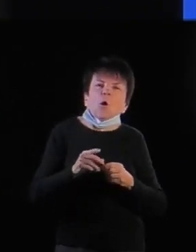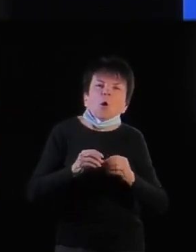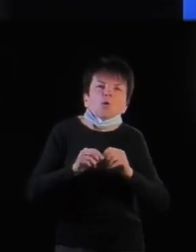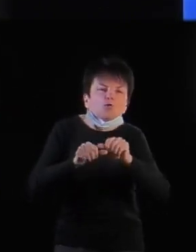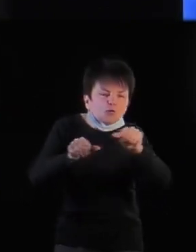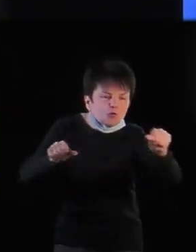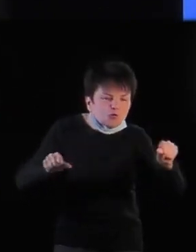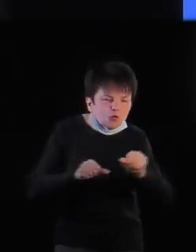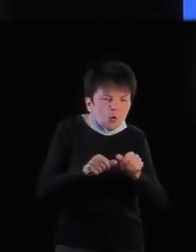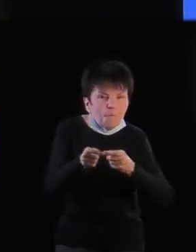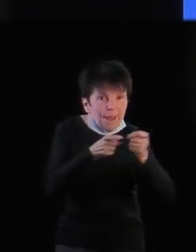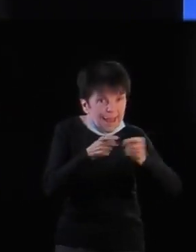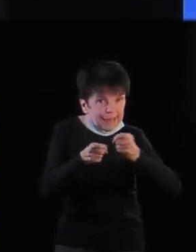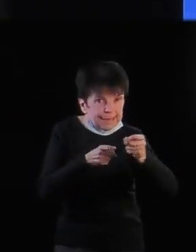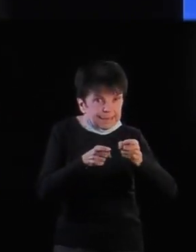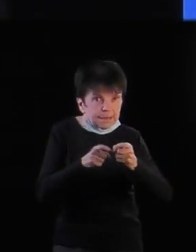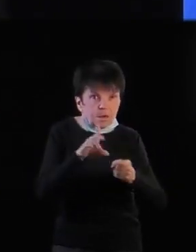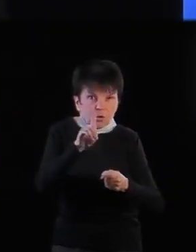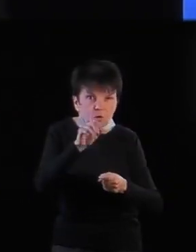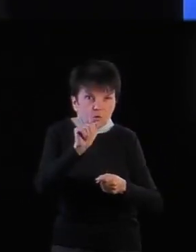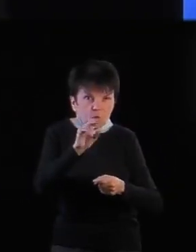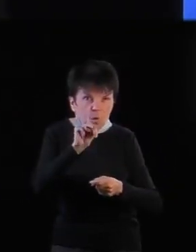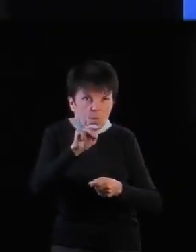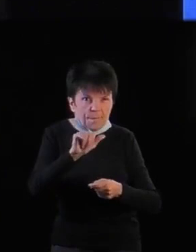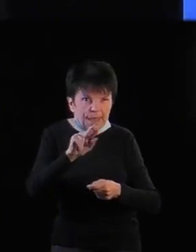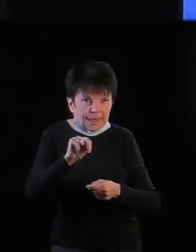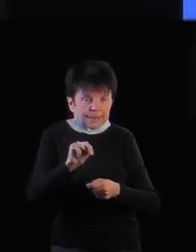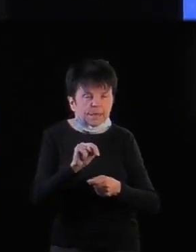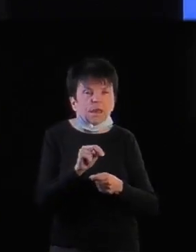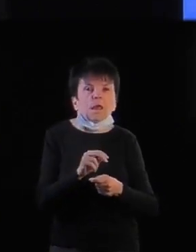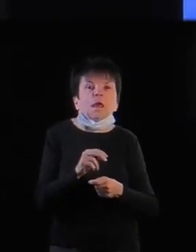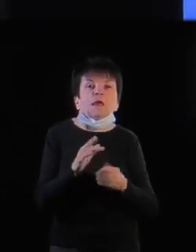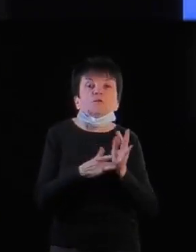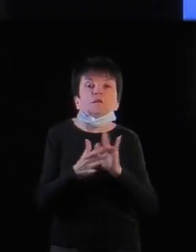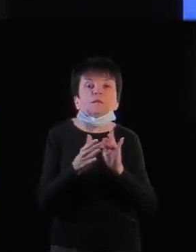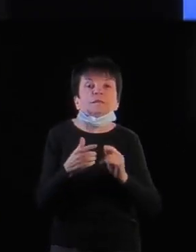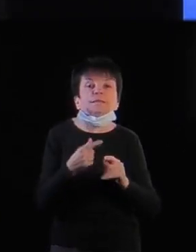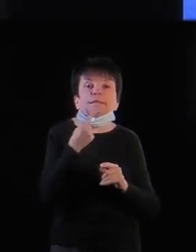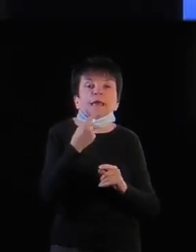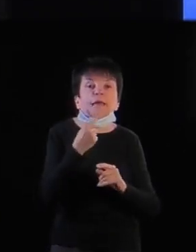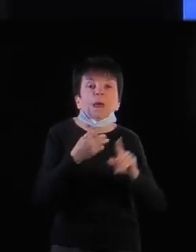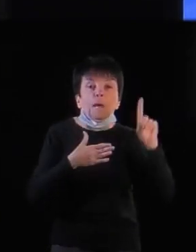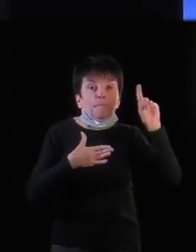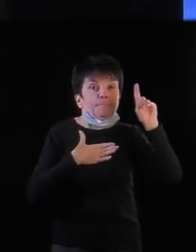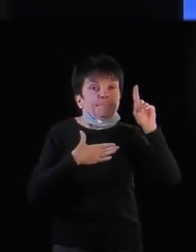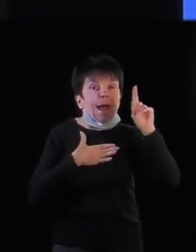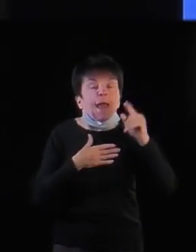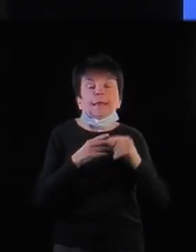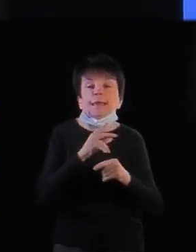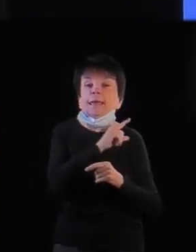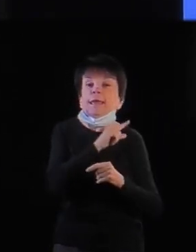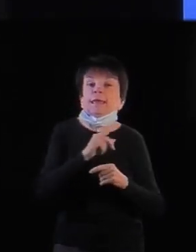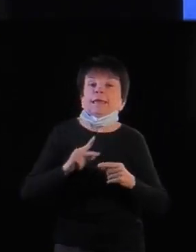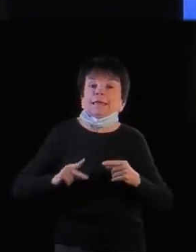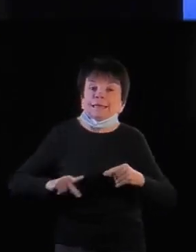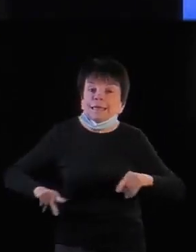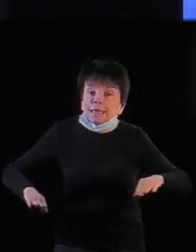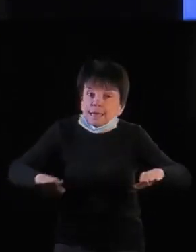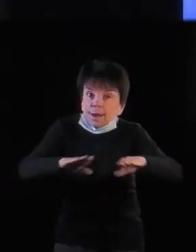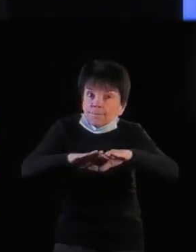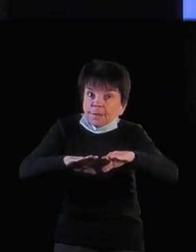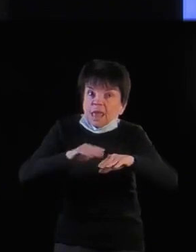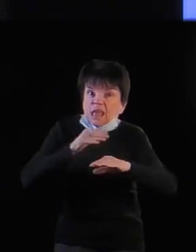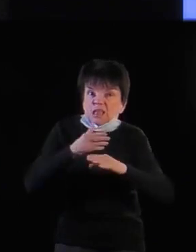it's his domain. Jesus said, "My kingdom is not of this world," as he